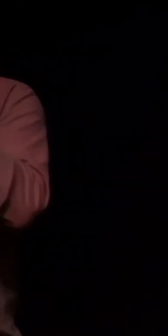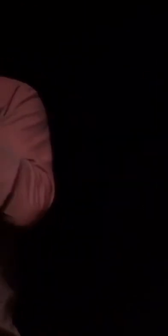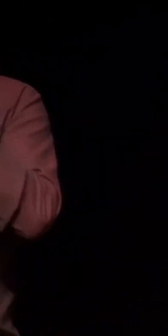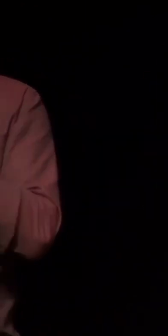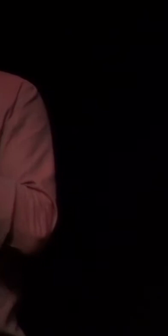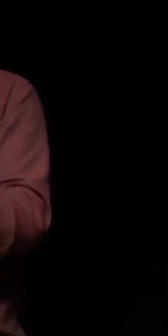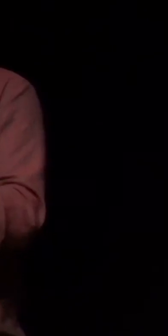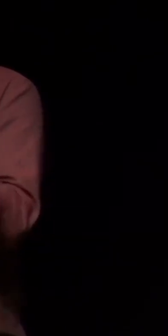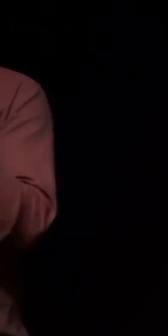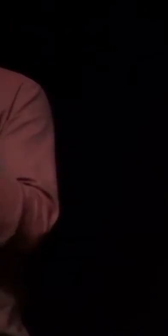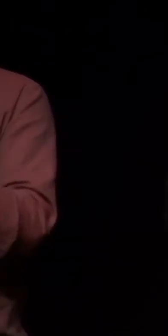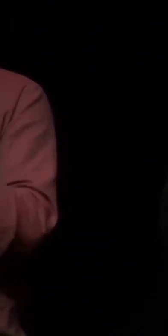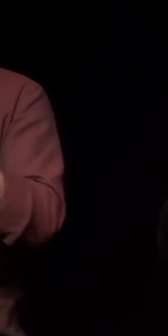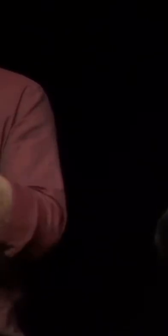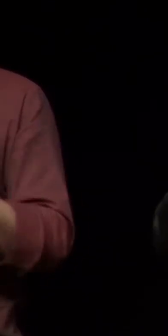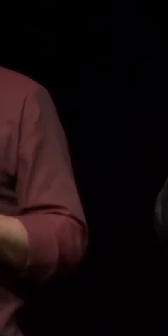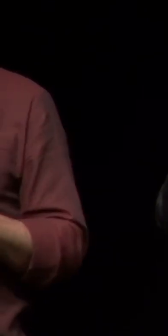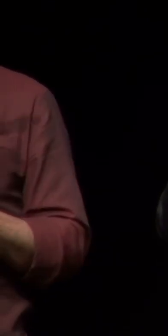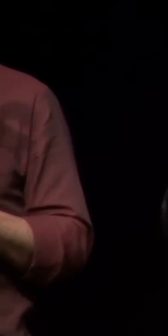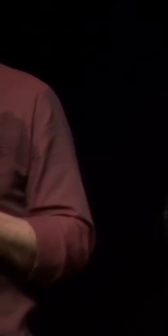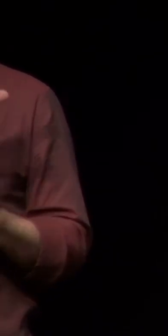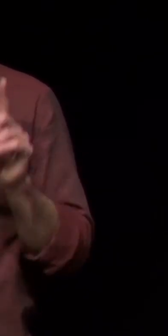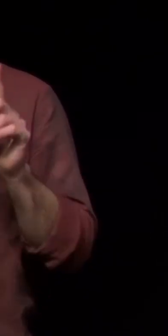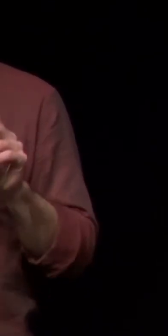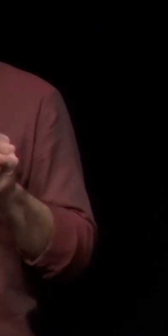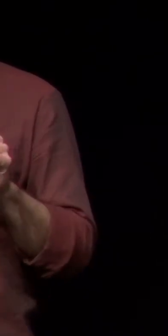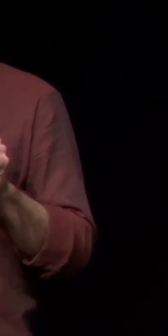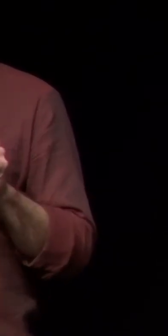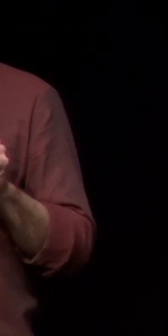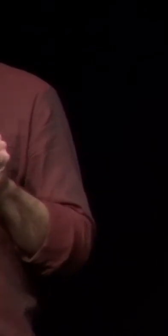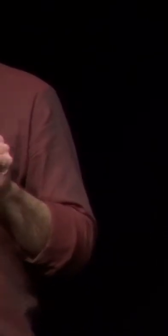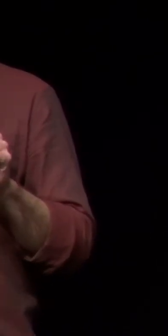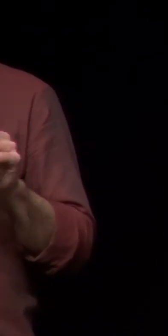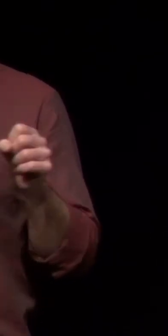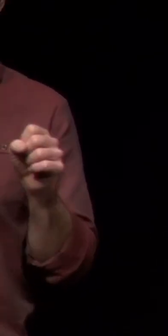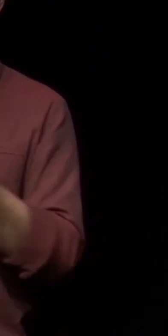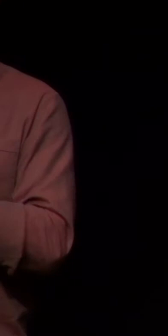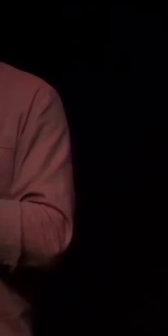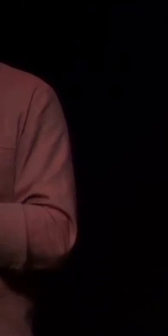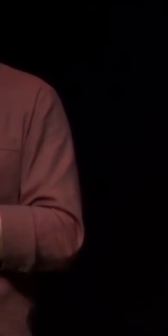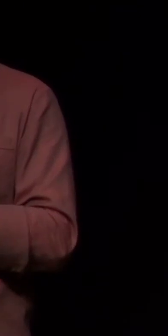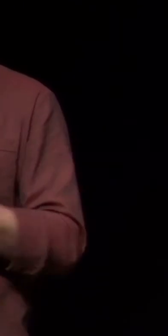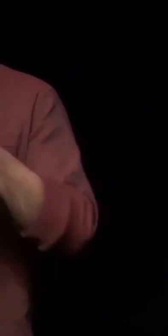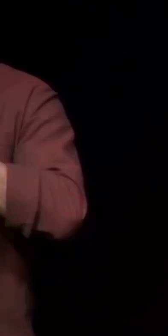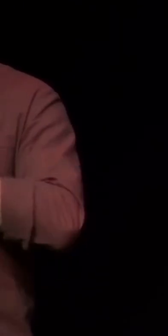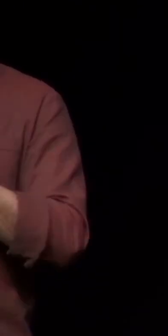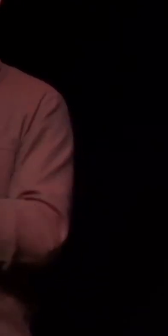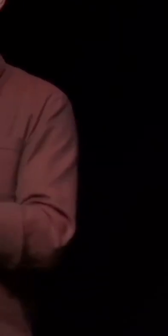from 2005 to 2025, we hope to have an inclusive, accessible province by